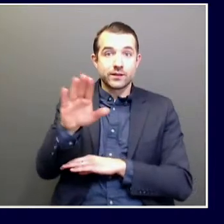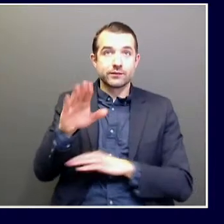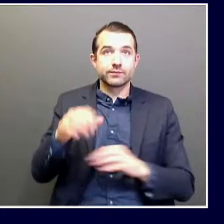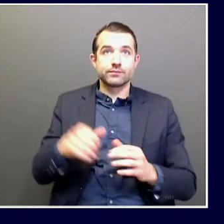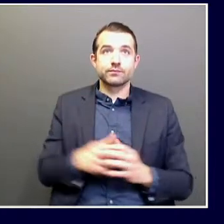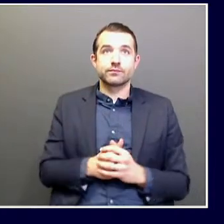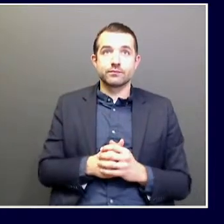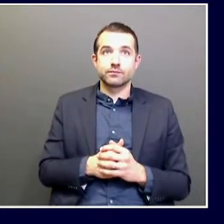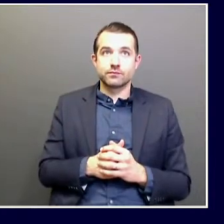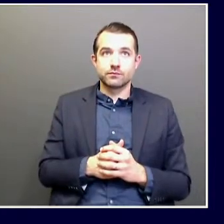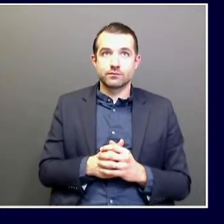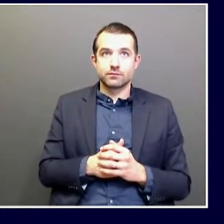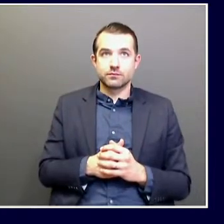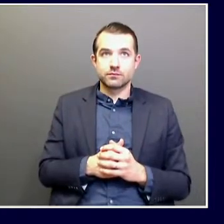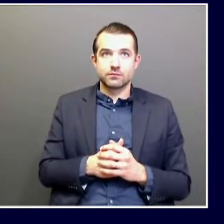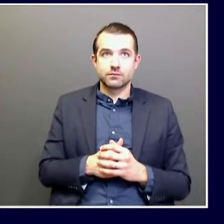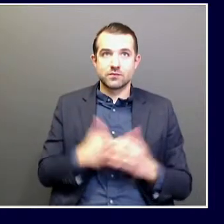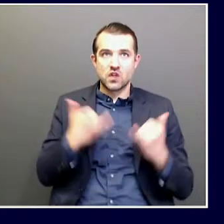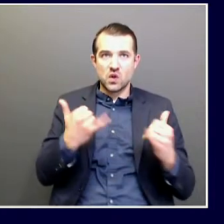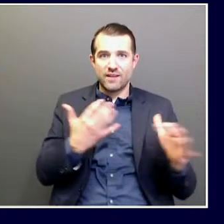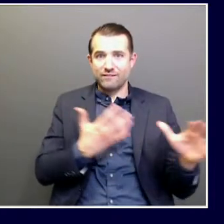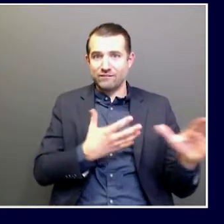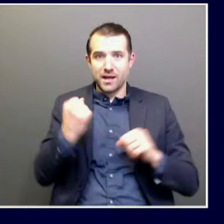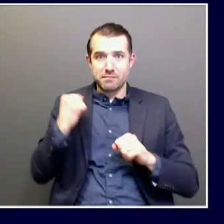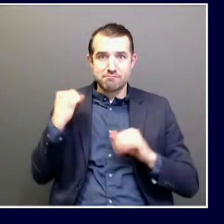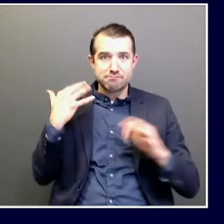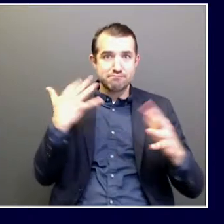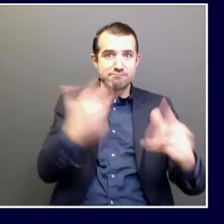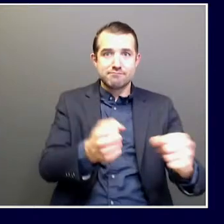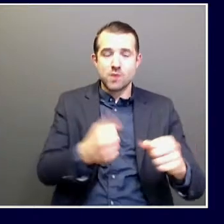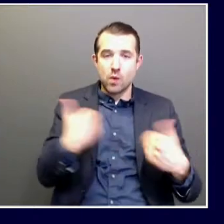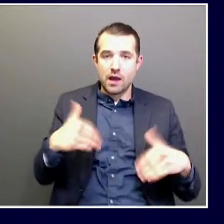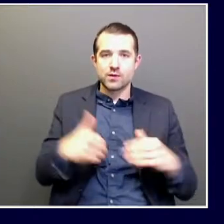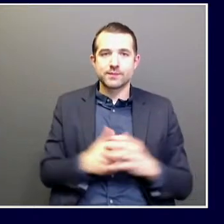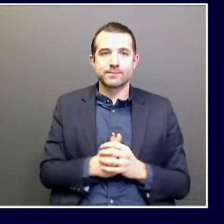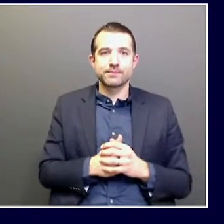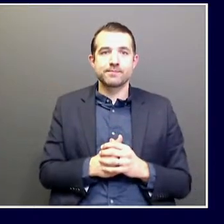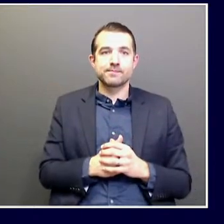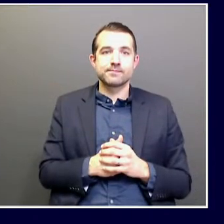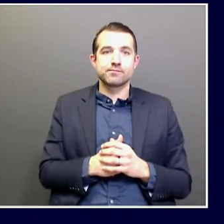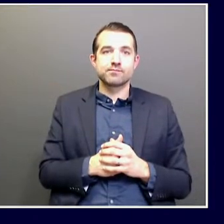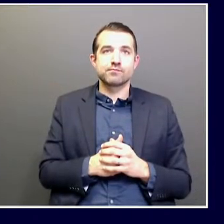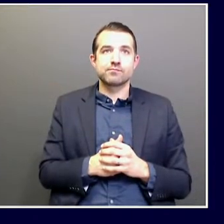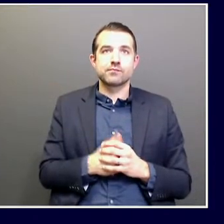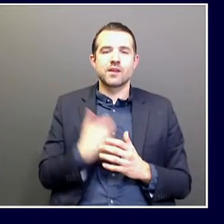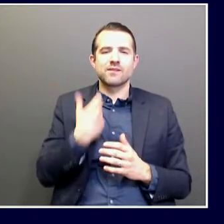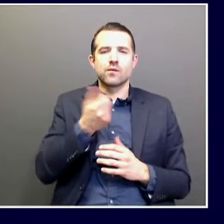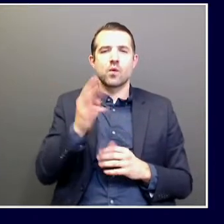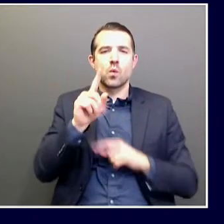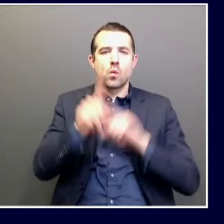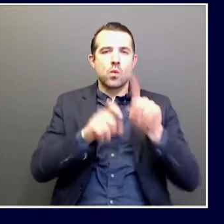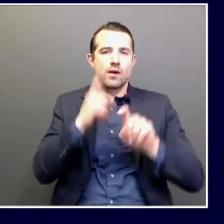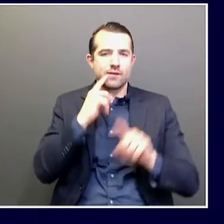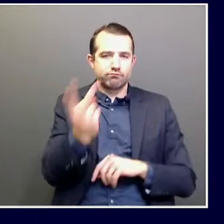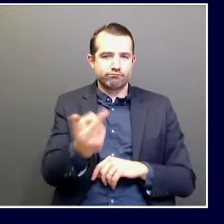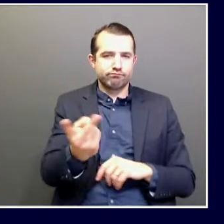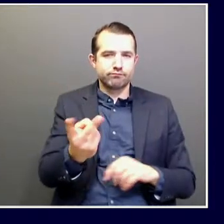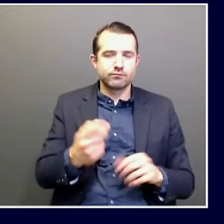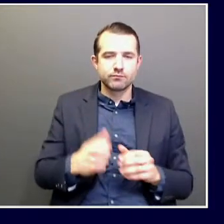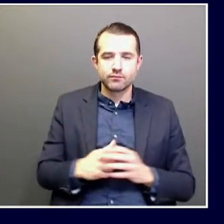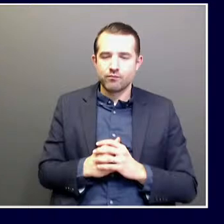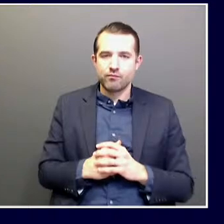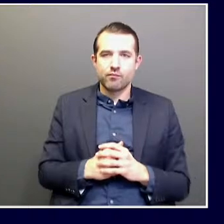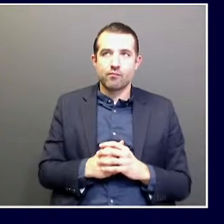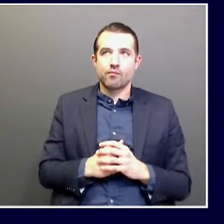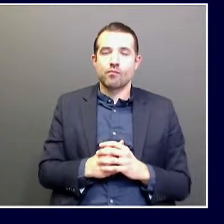through this briefing today. Few questions that I have. We've seen it kind of gradually ever